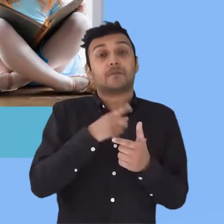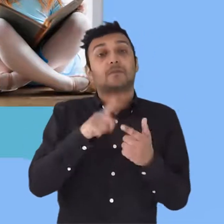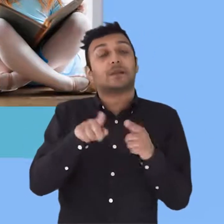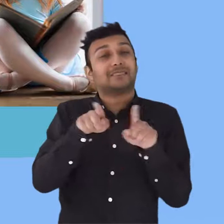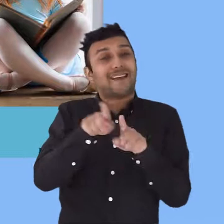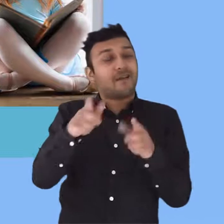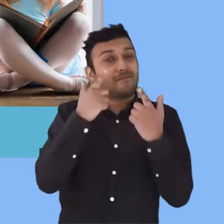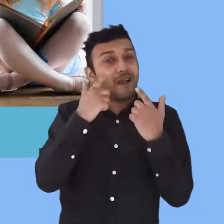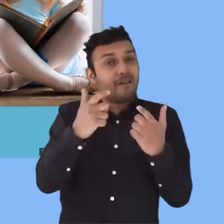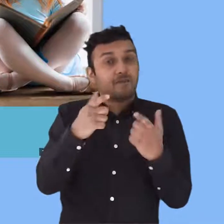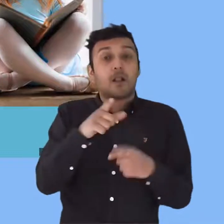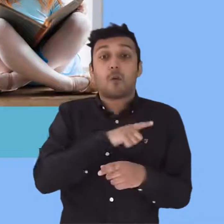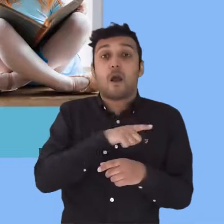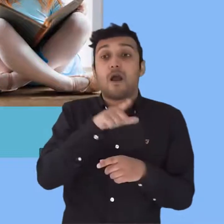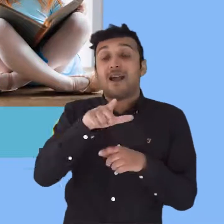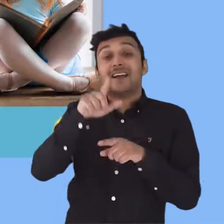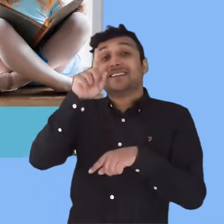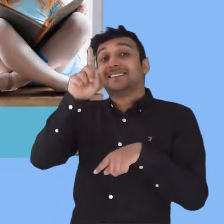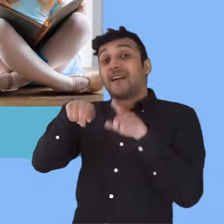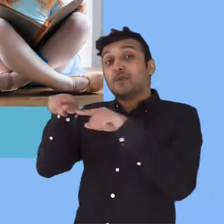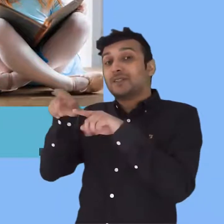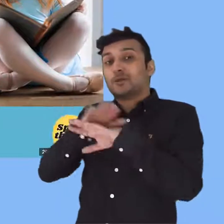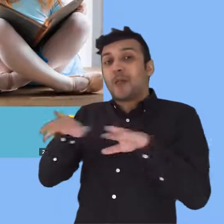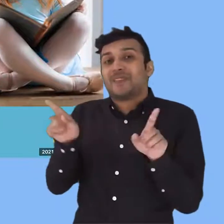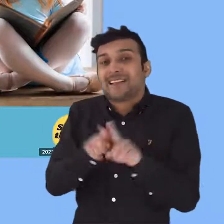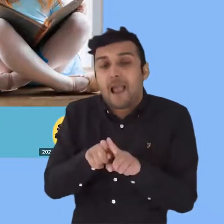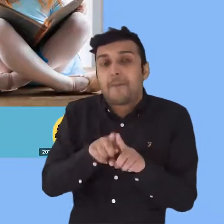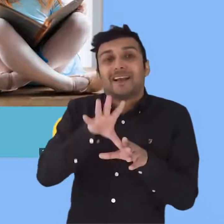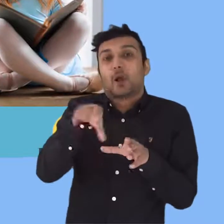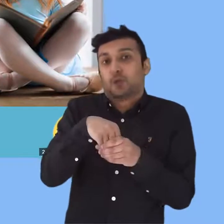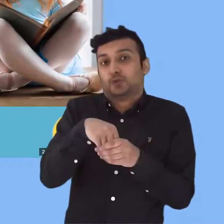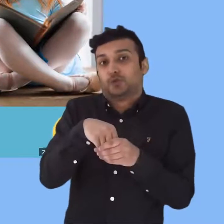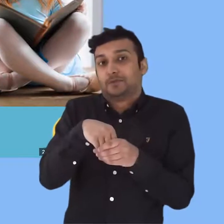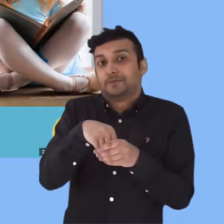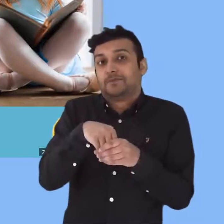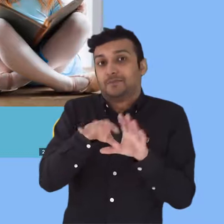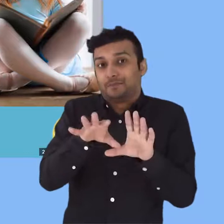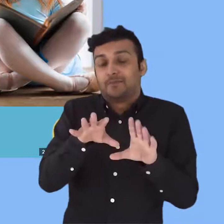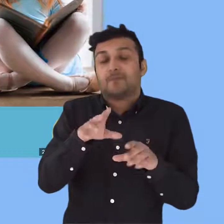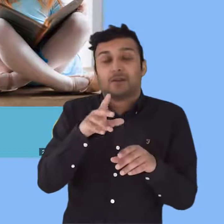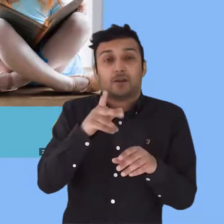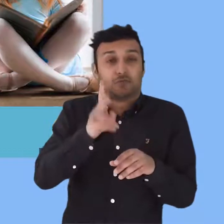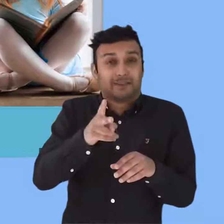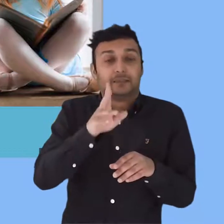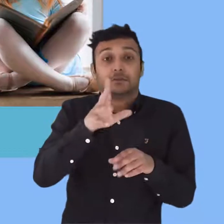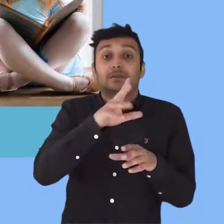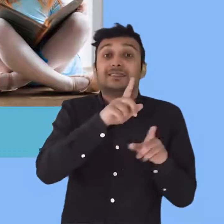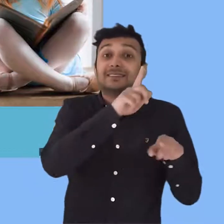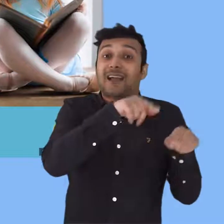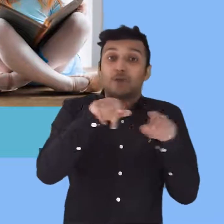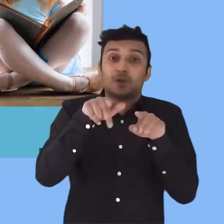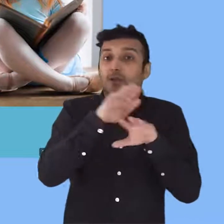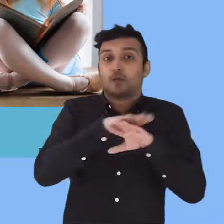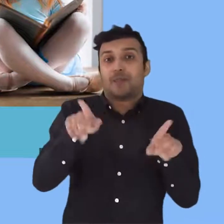also some cautions: diversity does not equal inclusion. So I'll say that again, diversity does not